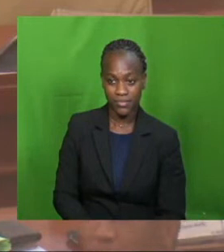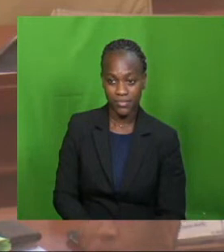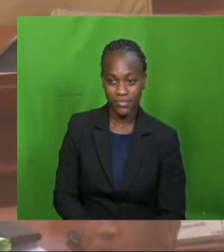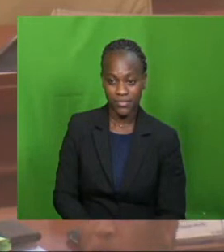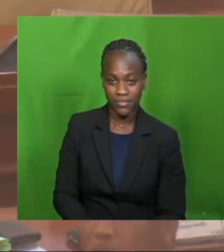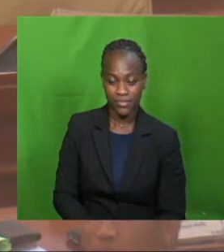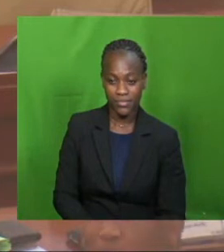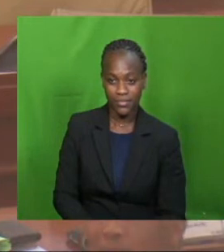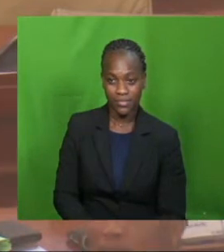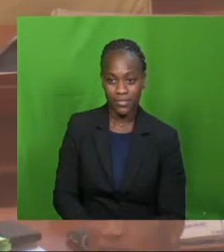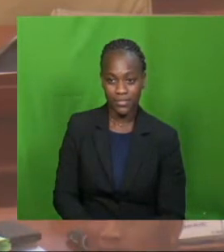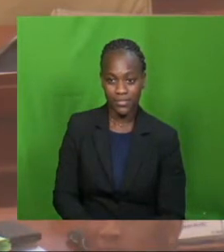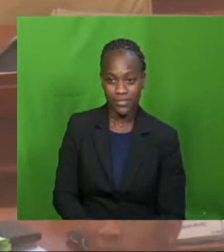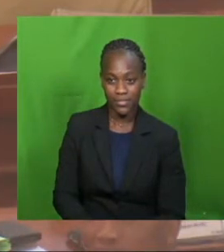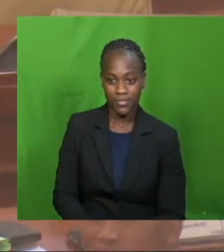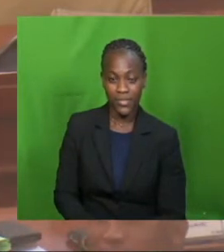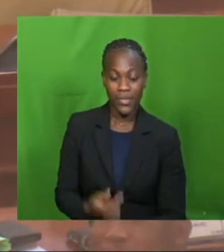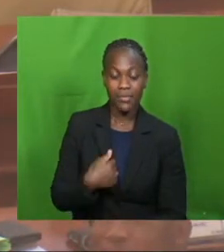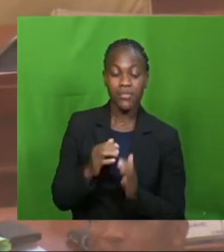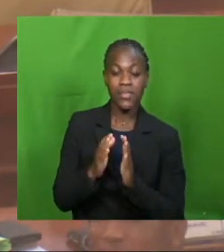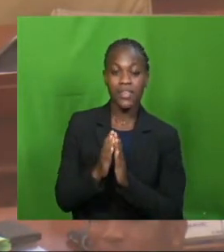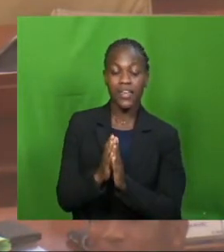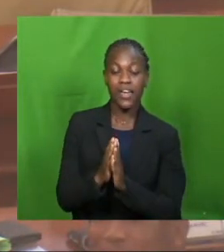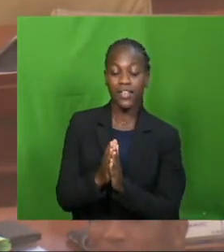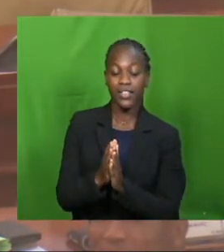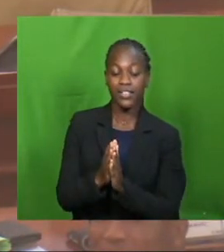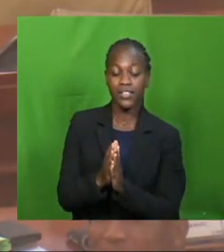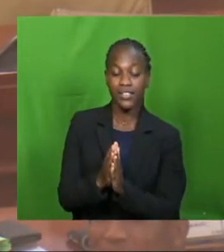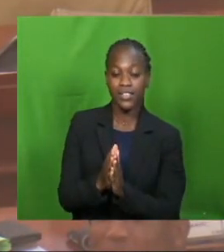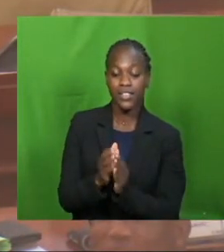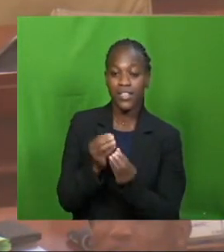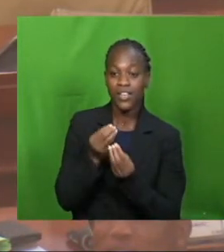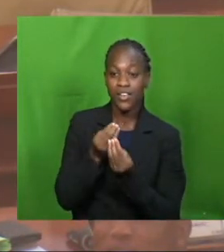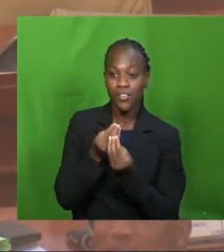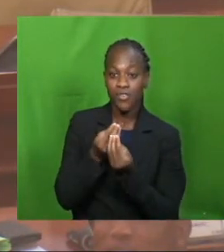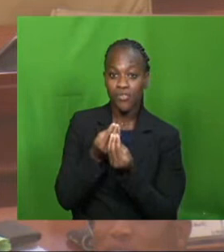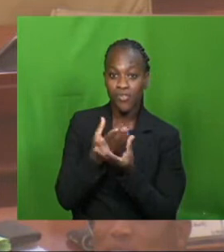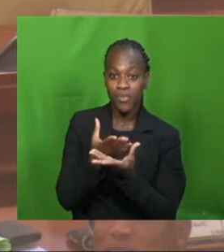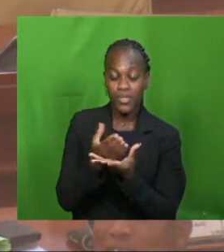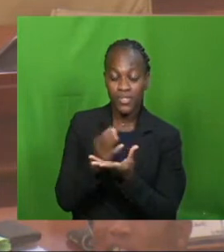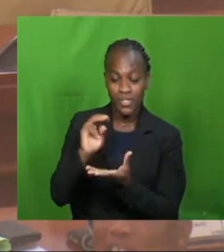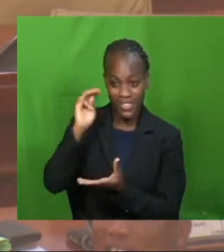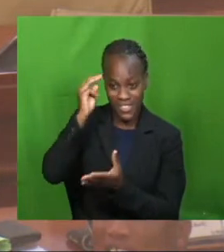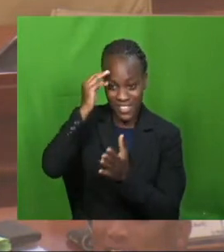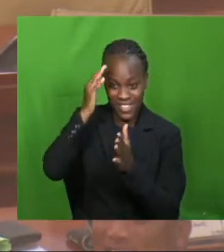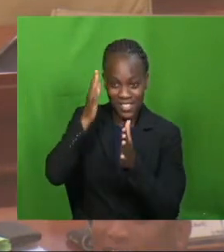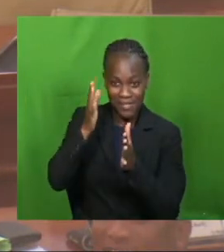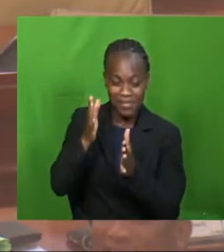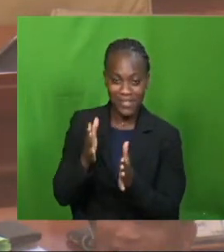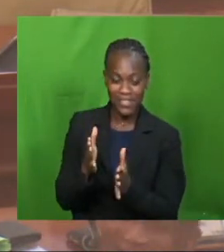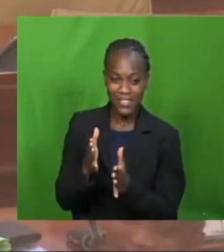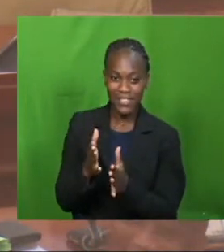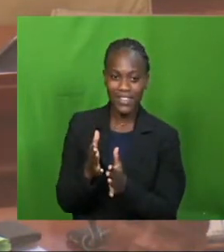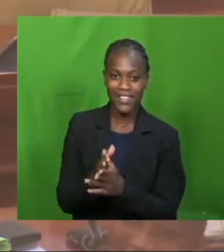note, may I rise to ask the Minister for Information and IMF Affairs.